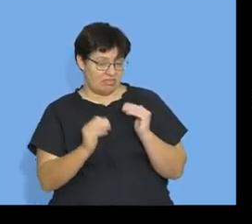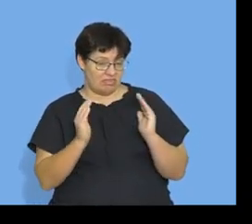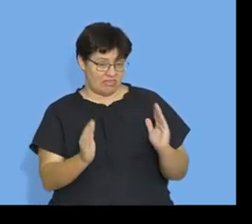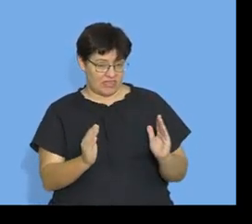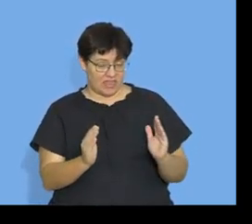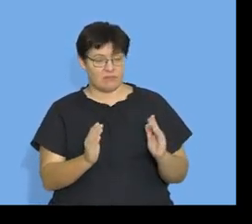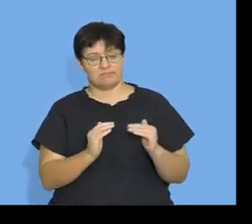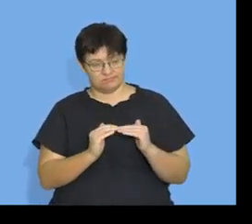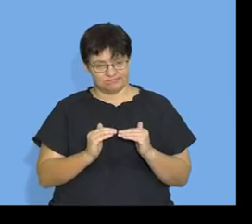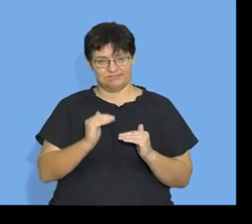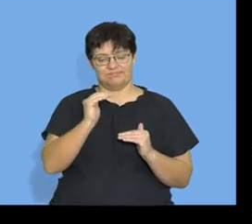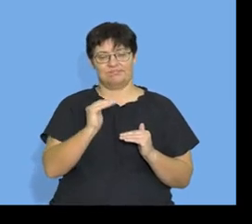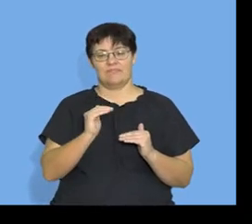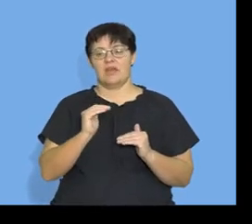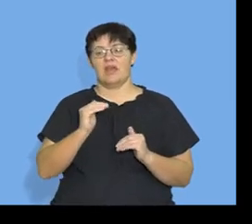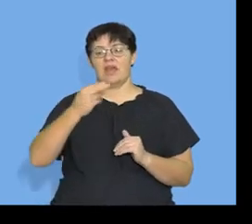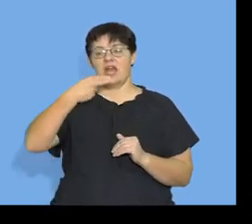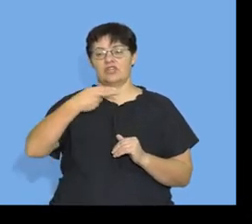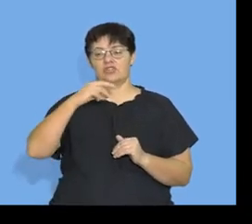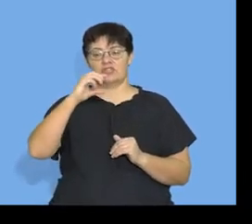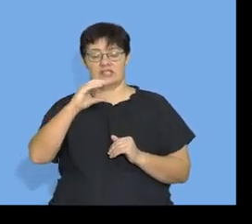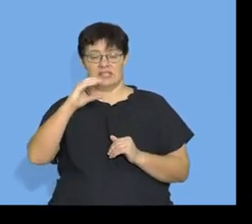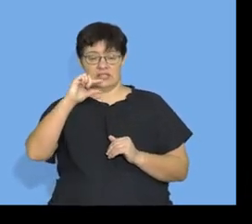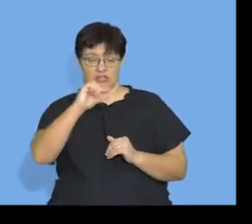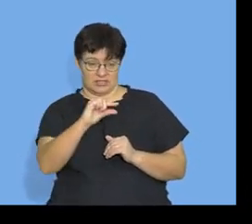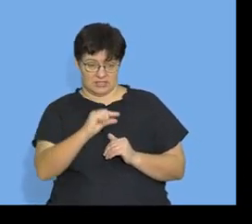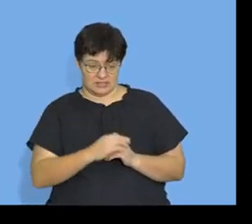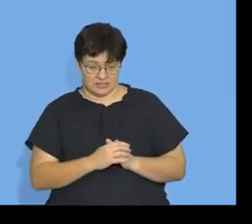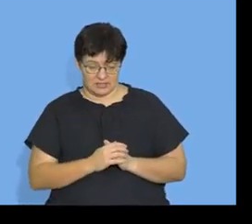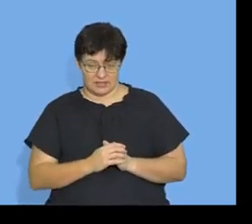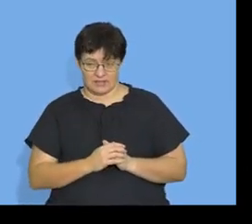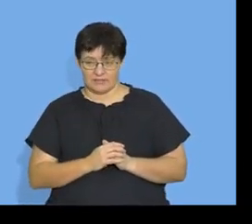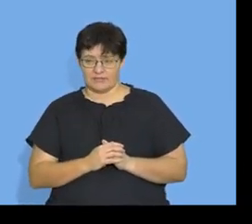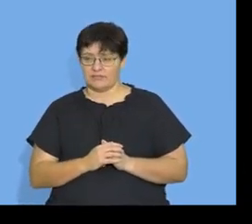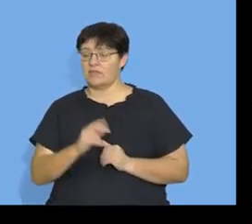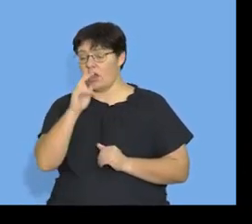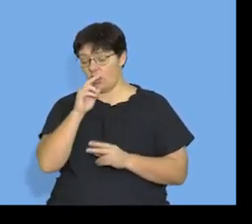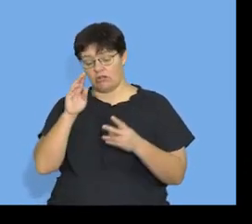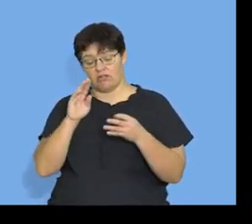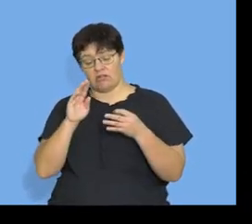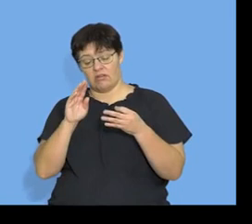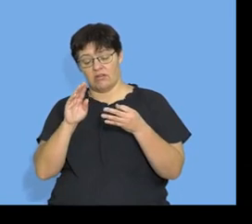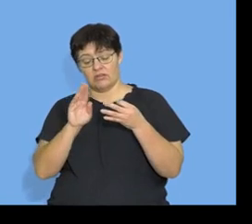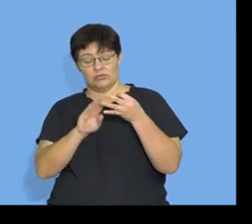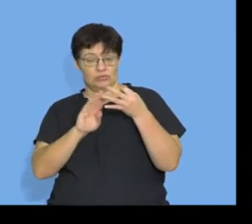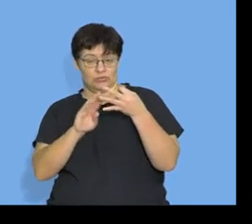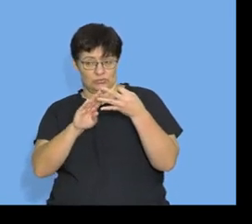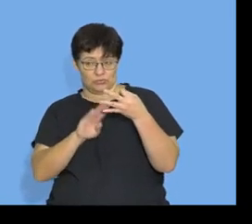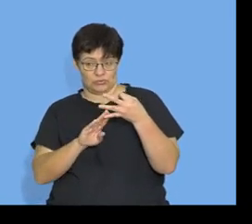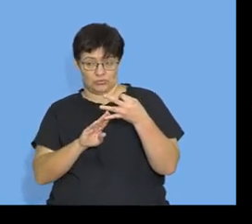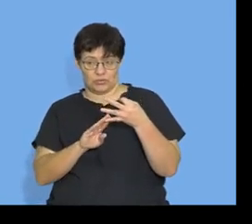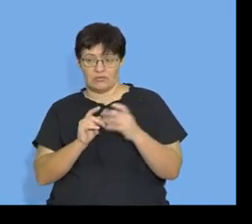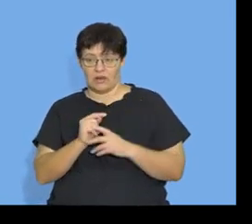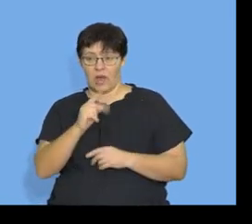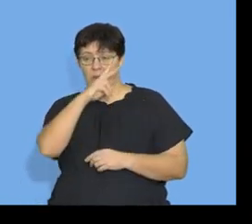months of development, we see that there's an increase in human chorionic gonadotrophin. When we look at the other 2 hormones, which